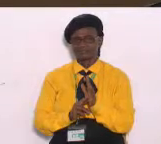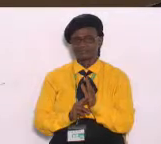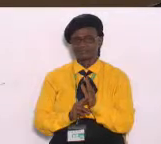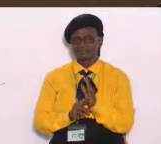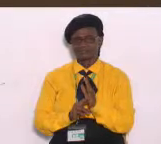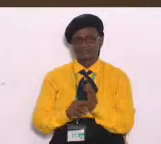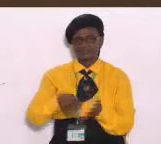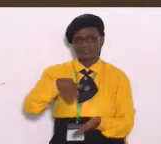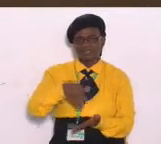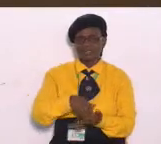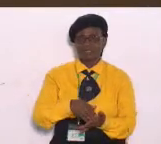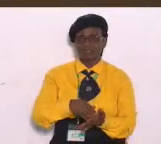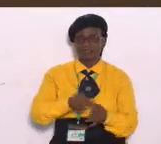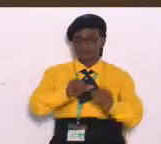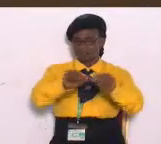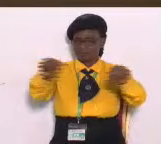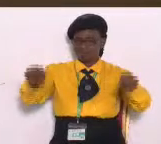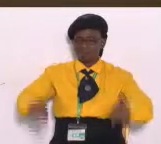Again, the altar is open.